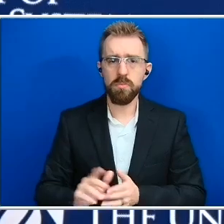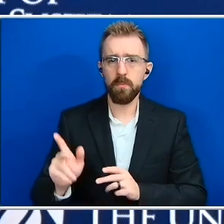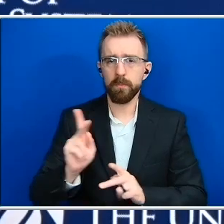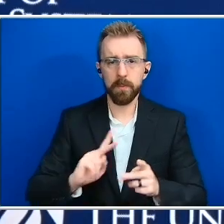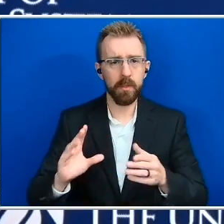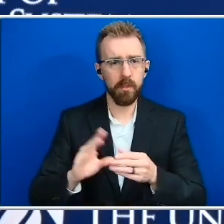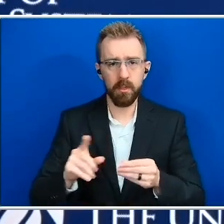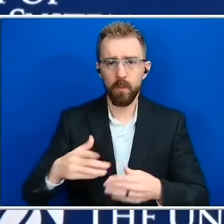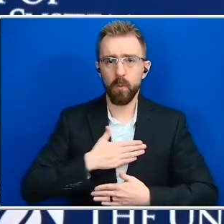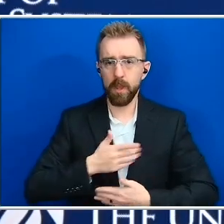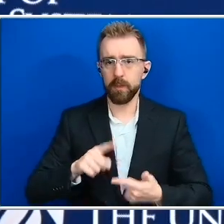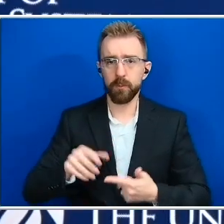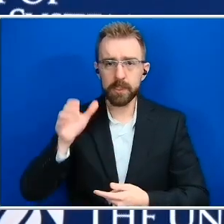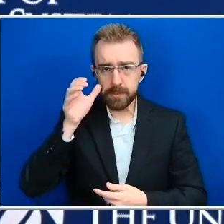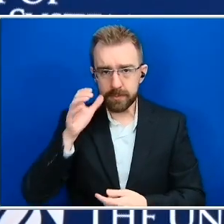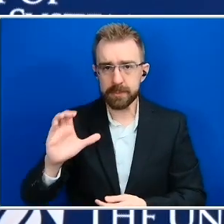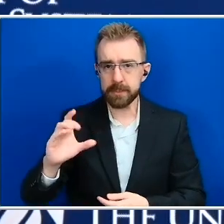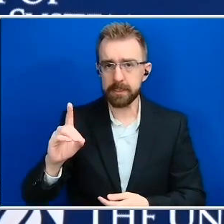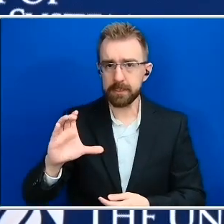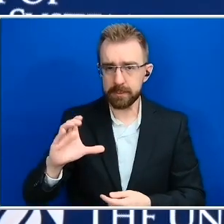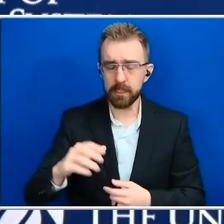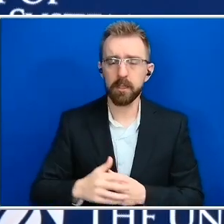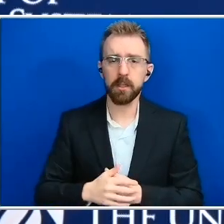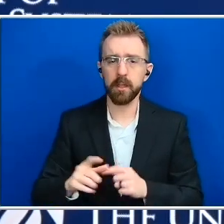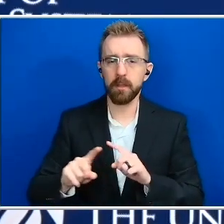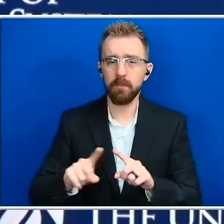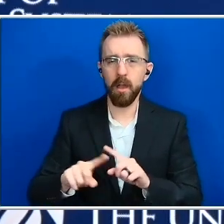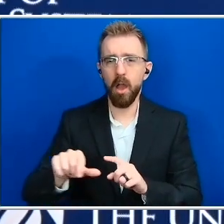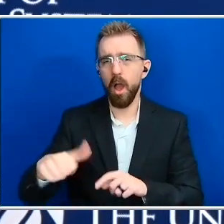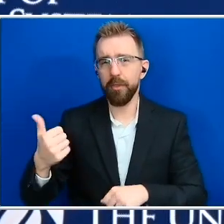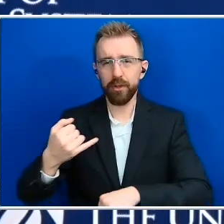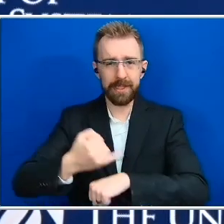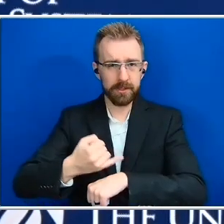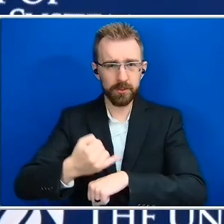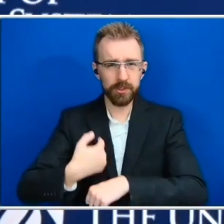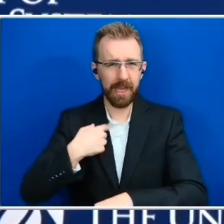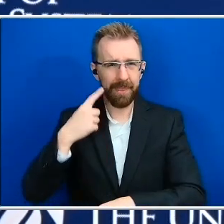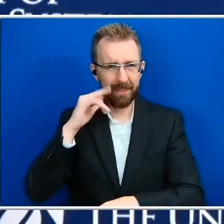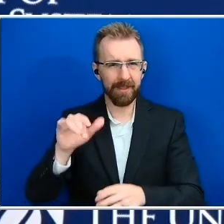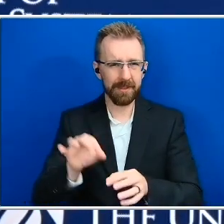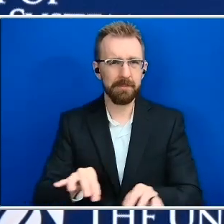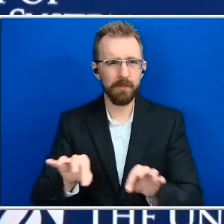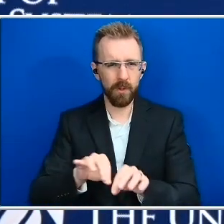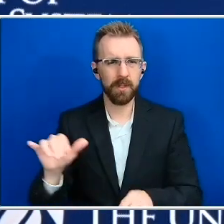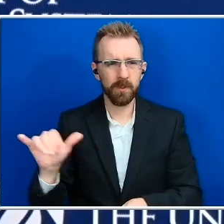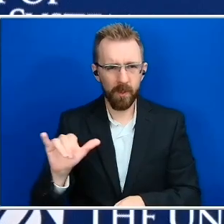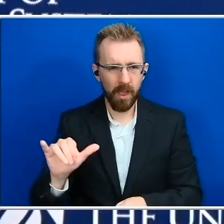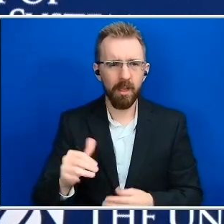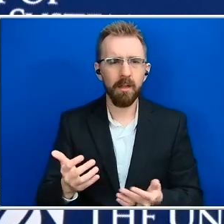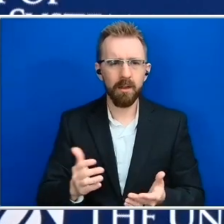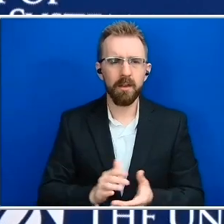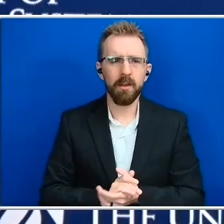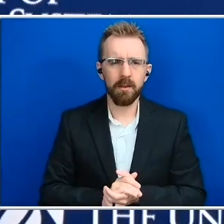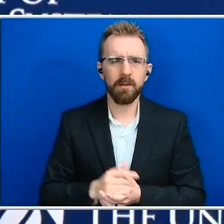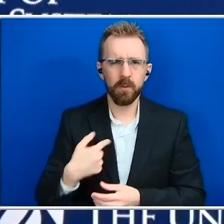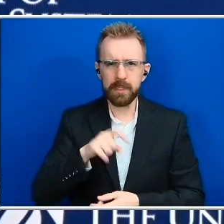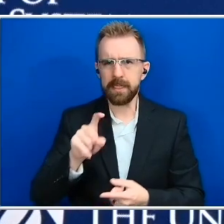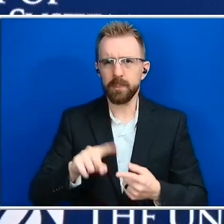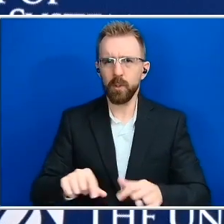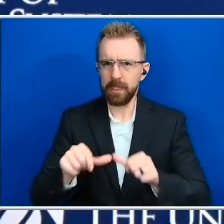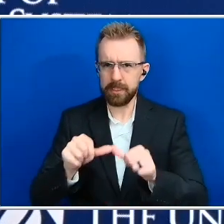to the CDC, but other institutions, and I think that is vitally important. I think we need to continue to foster